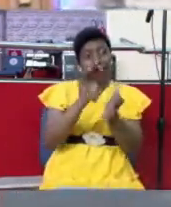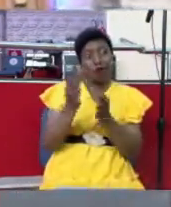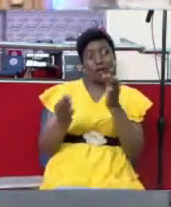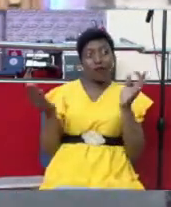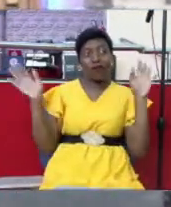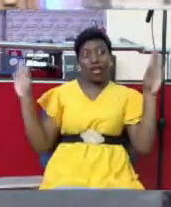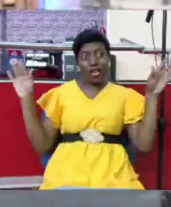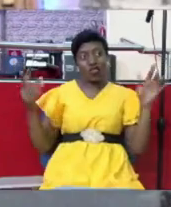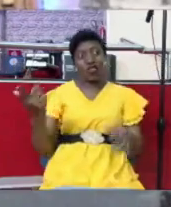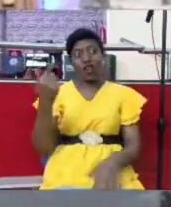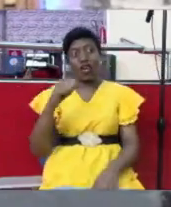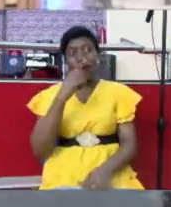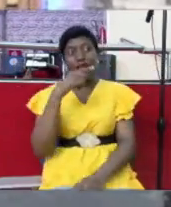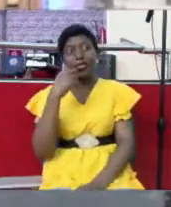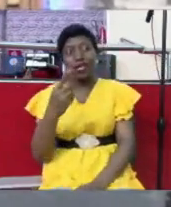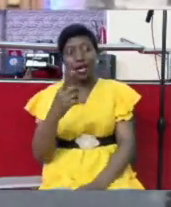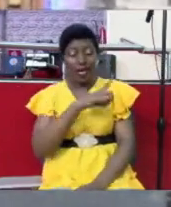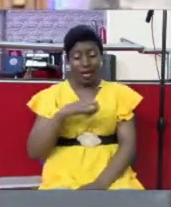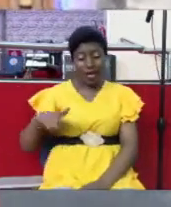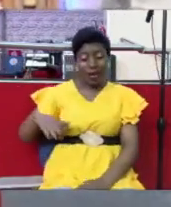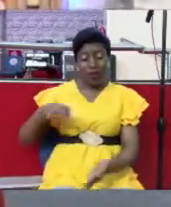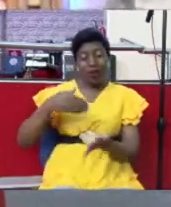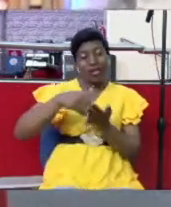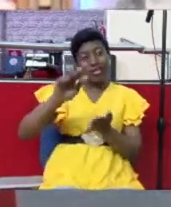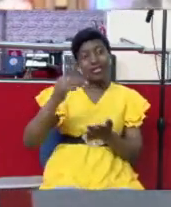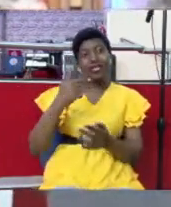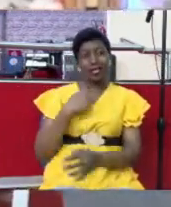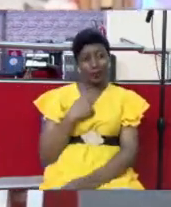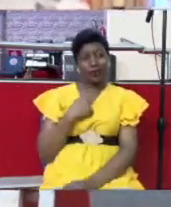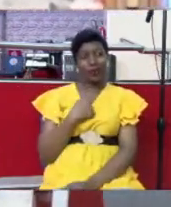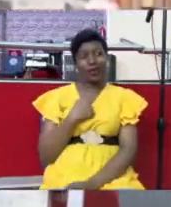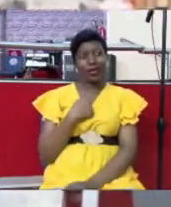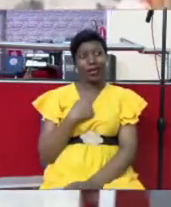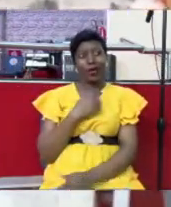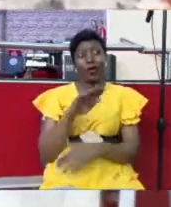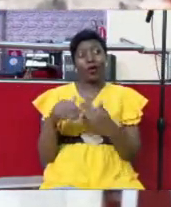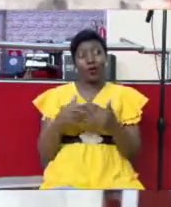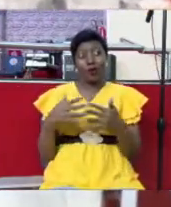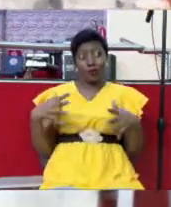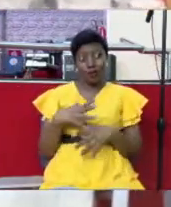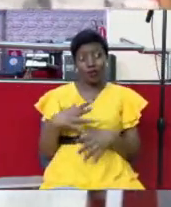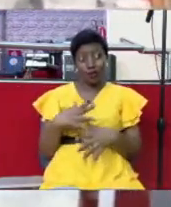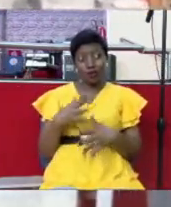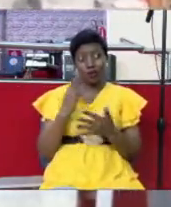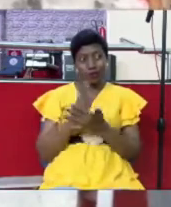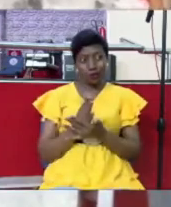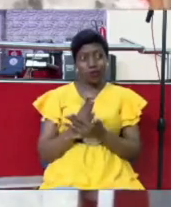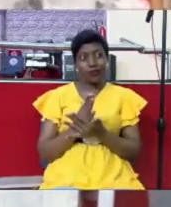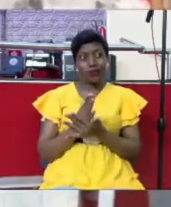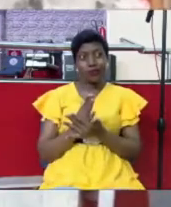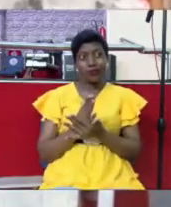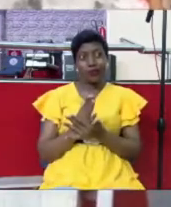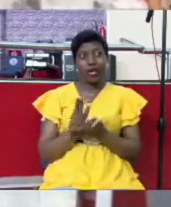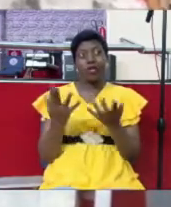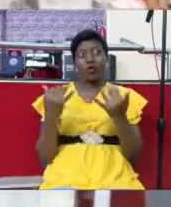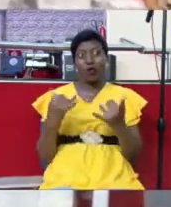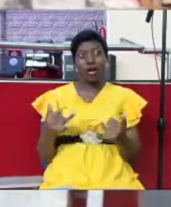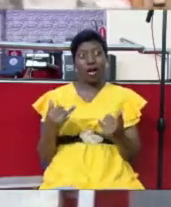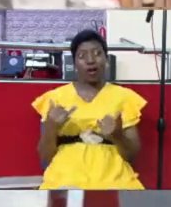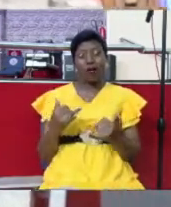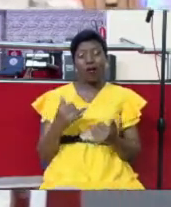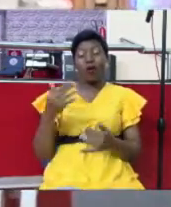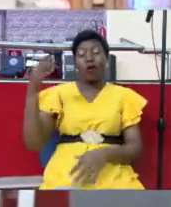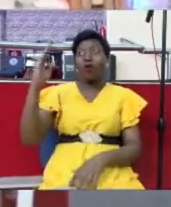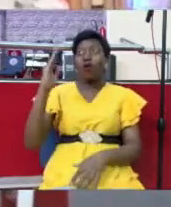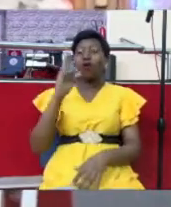Kwamba malaika anakuja kwa mabawa yake mweupe alafu anasema Mungu amenituma. And so he will not use angels, he will use you and